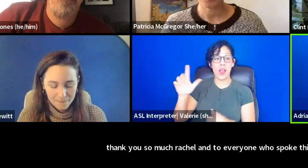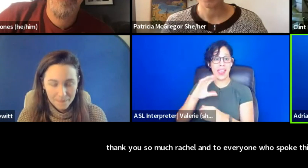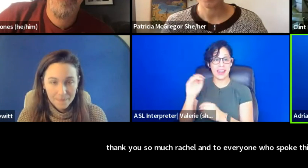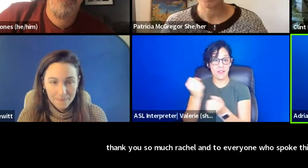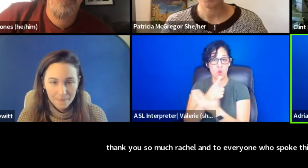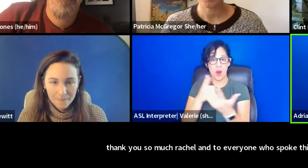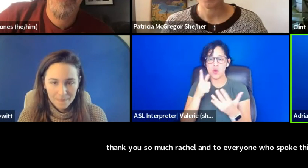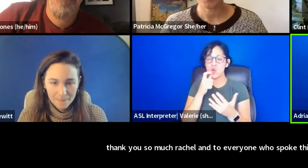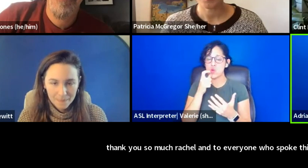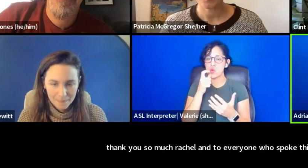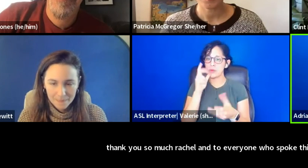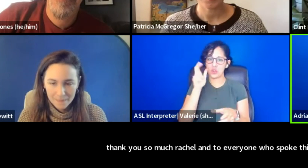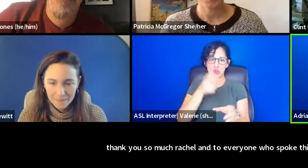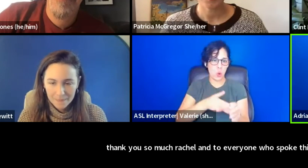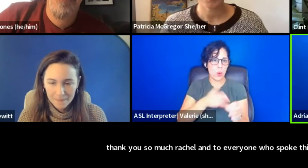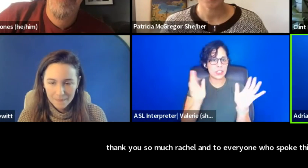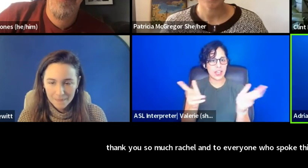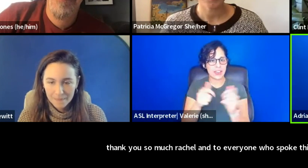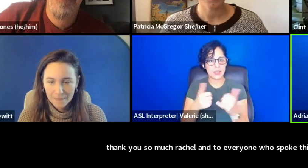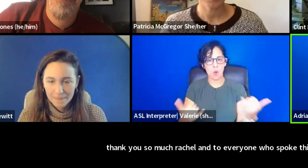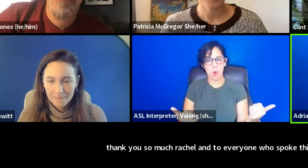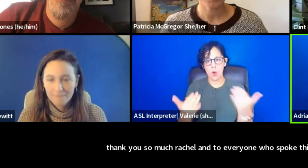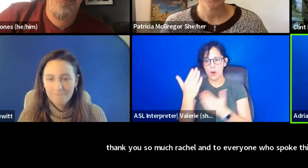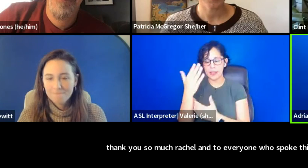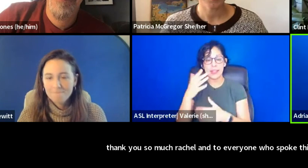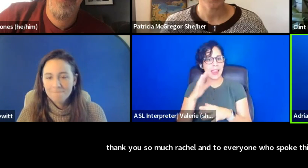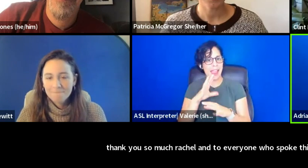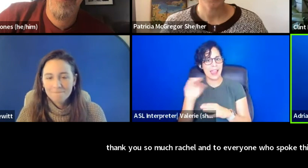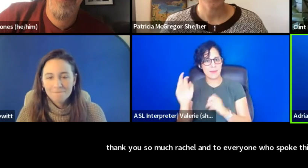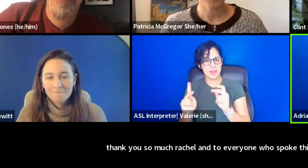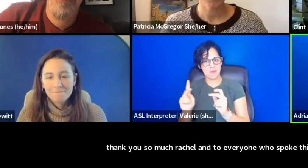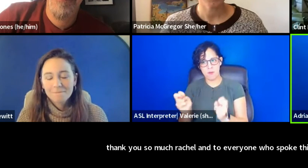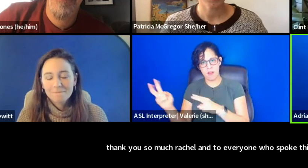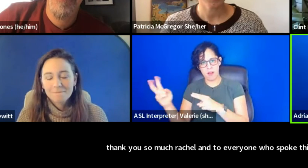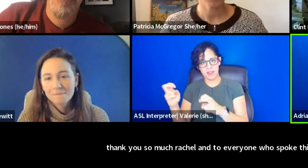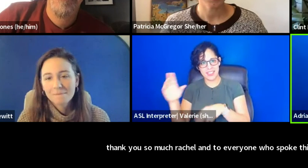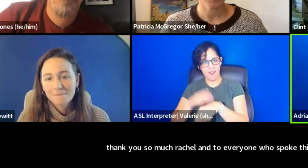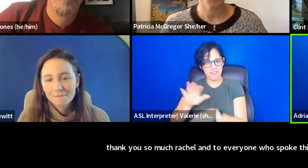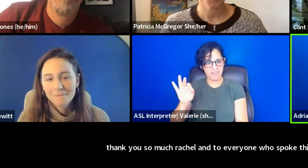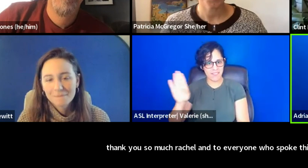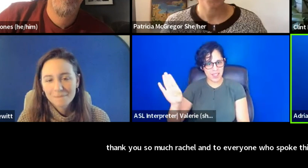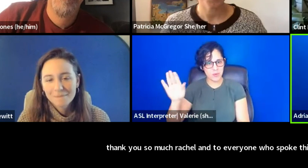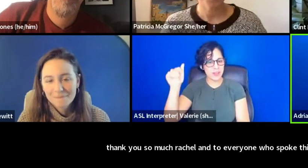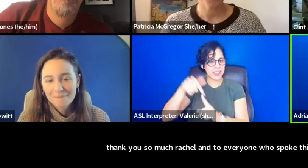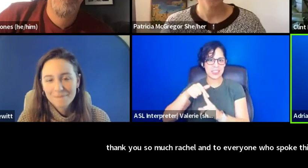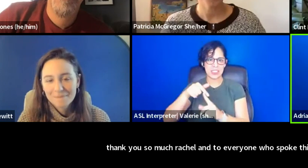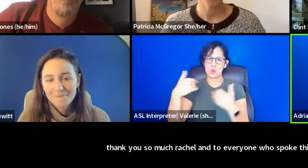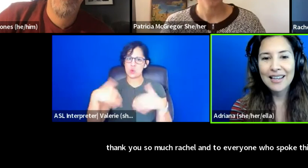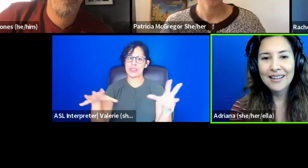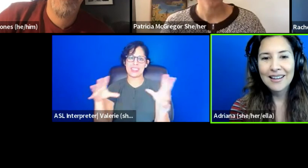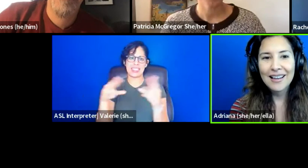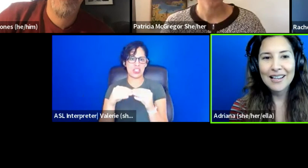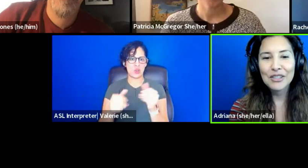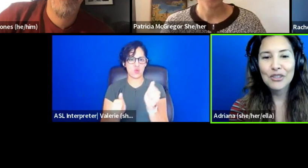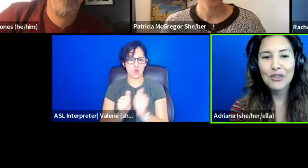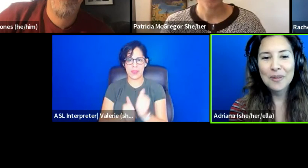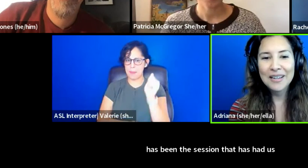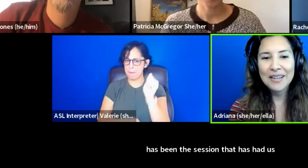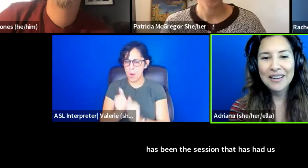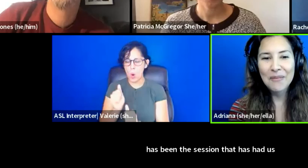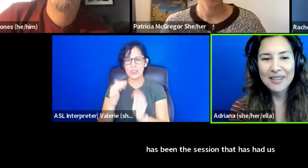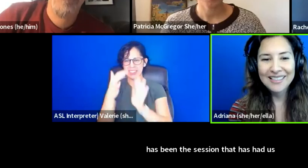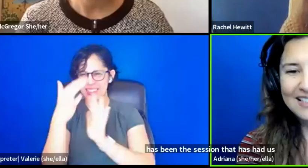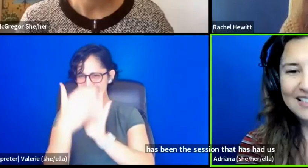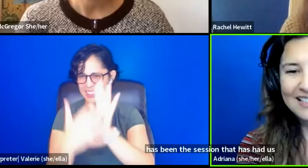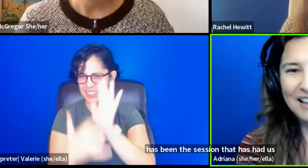as well as everyone who has been chatting away on Facebook, this probably has been the session that has had so